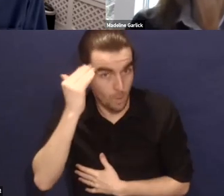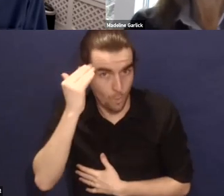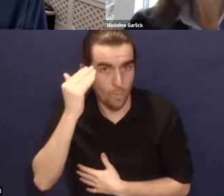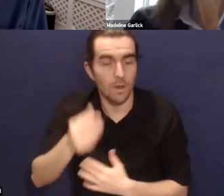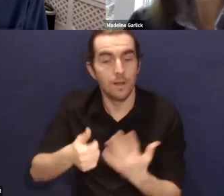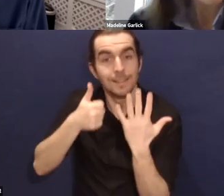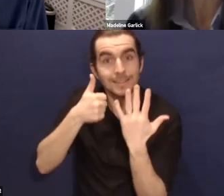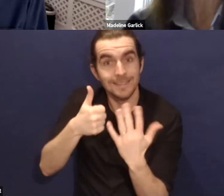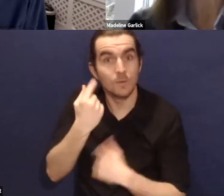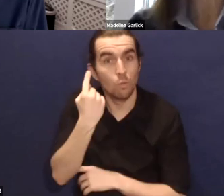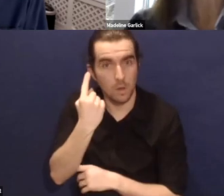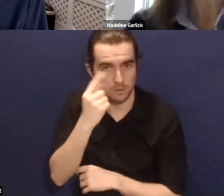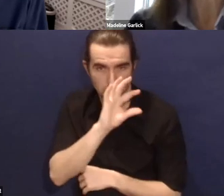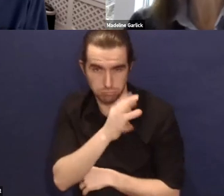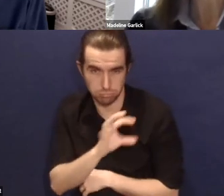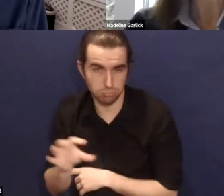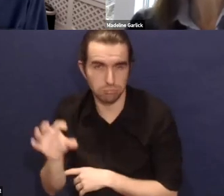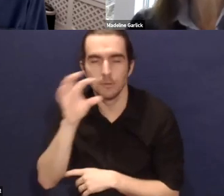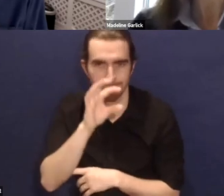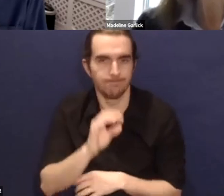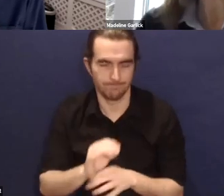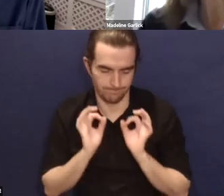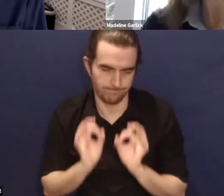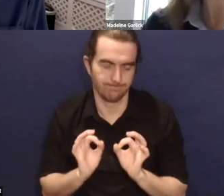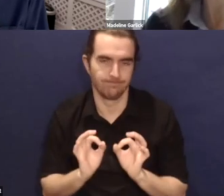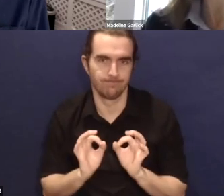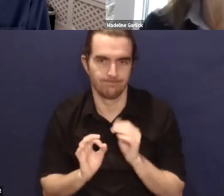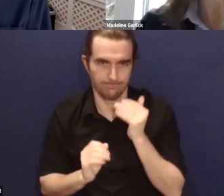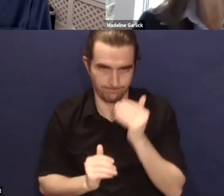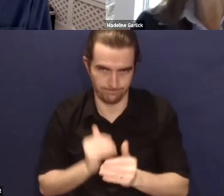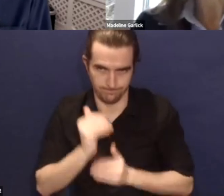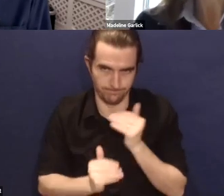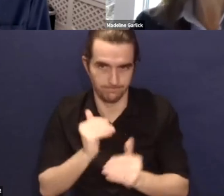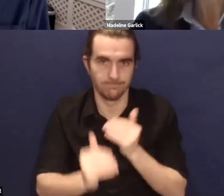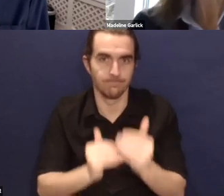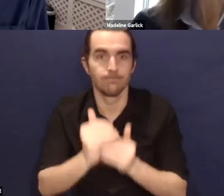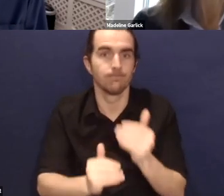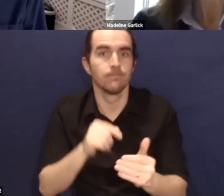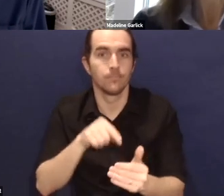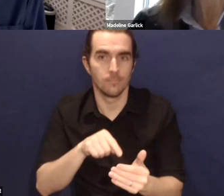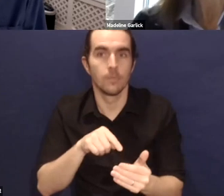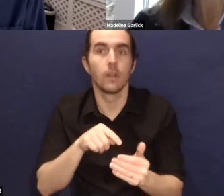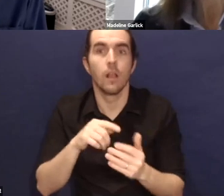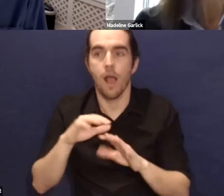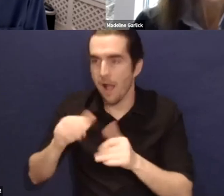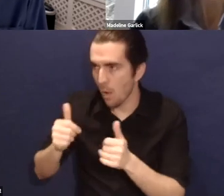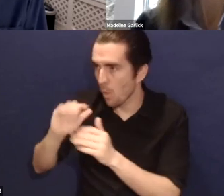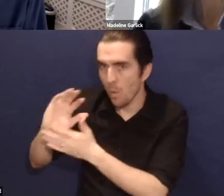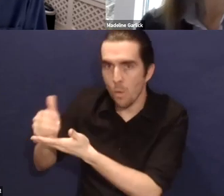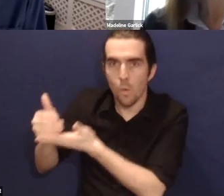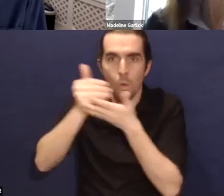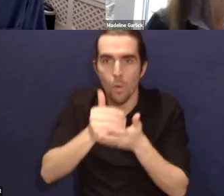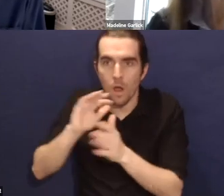basis. But what's very interesting is that we see that there's 111 states that have taken measures to ensure that they are using